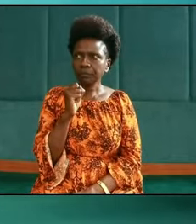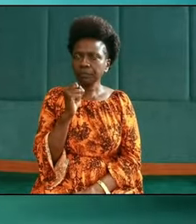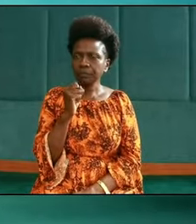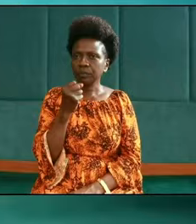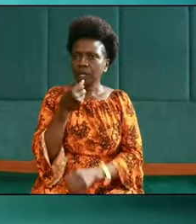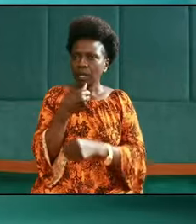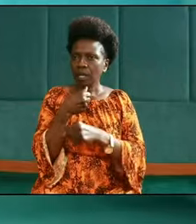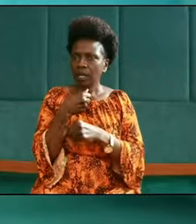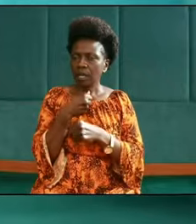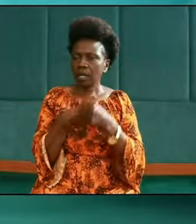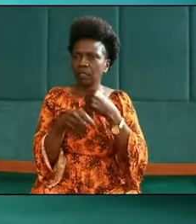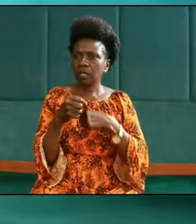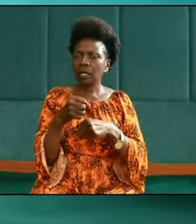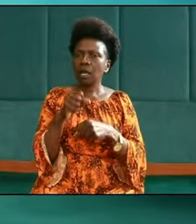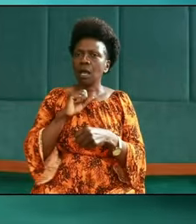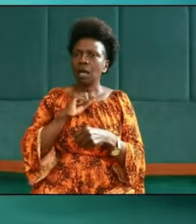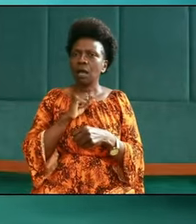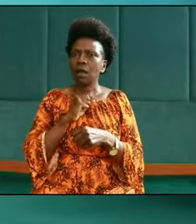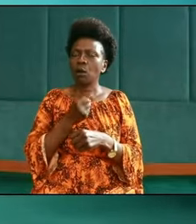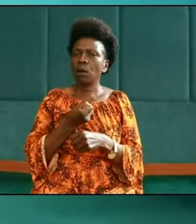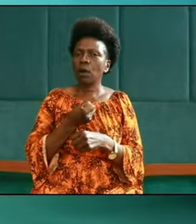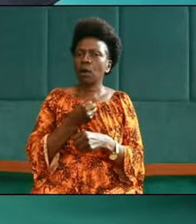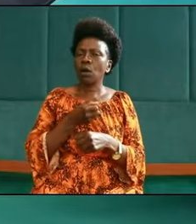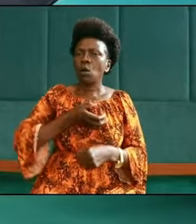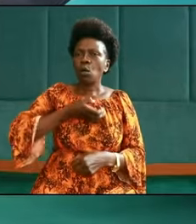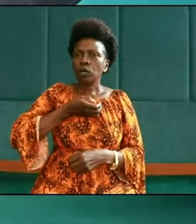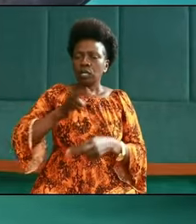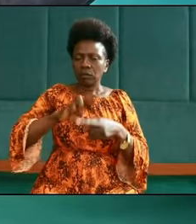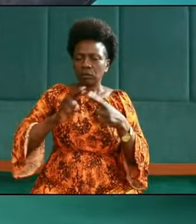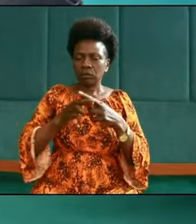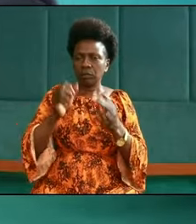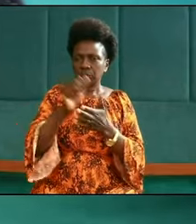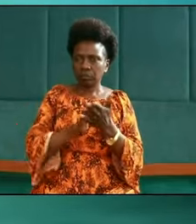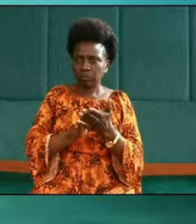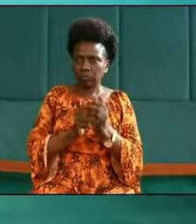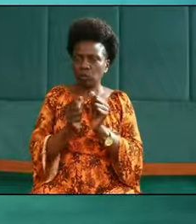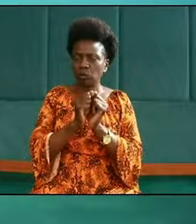hurt our own relationship with God and family.